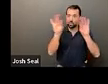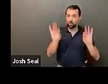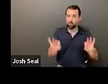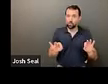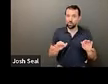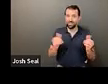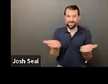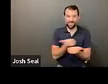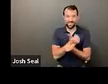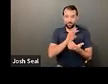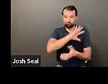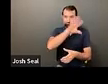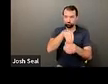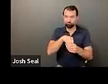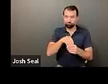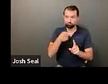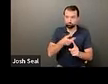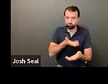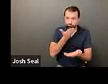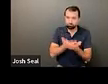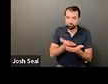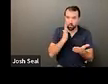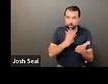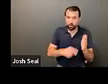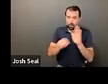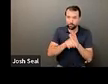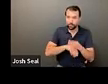I'm filling this form out correctly?